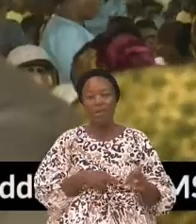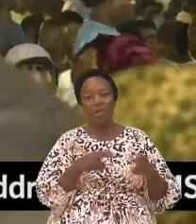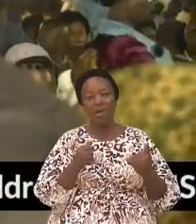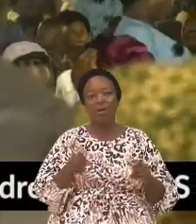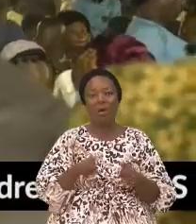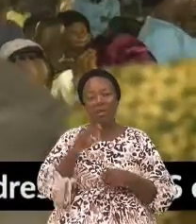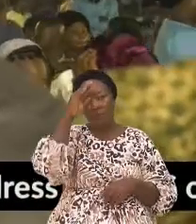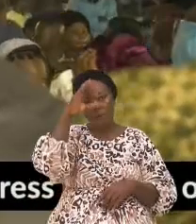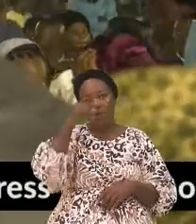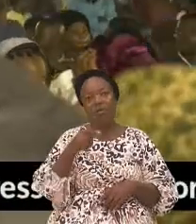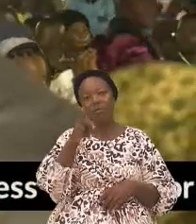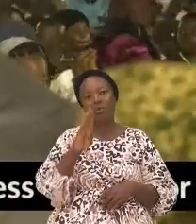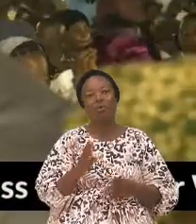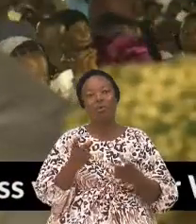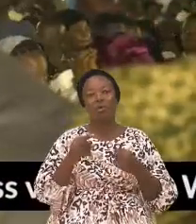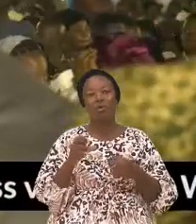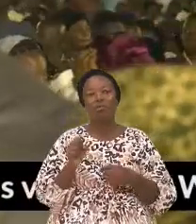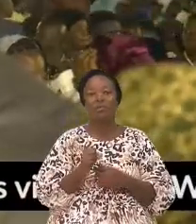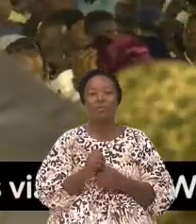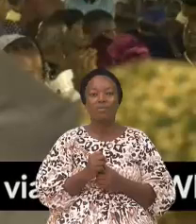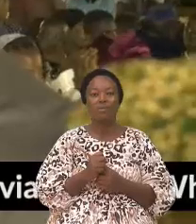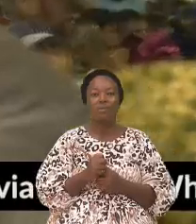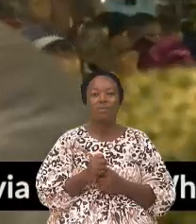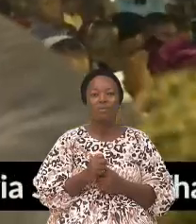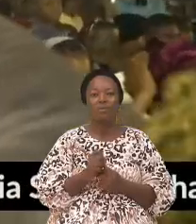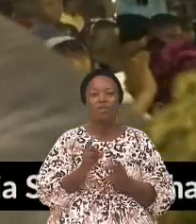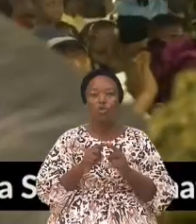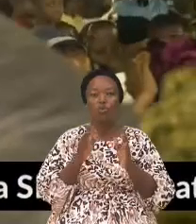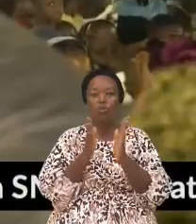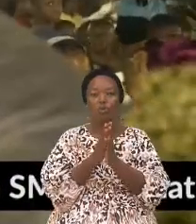Let's be getting set now as the man of God comes.